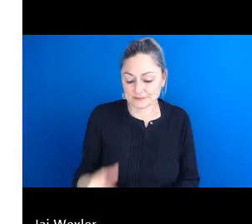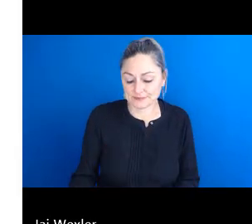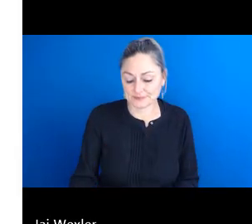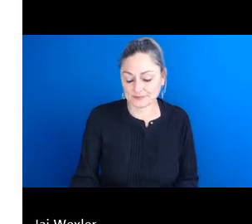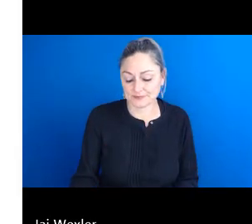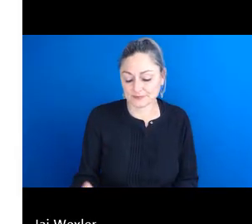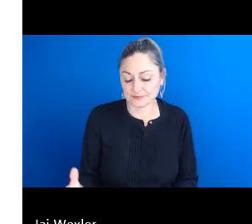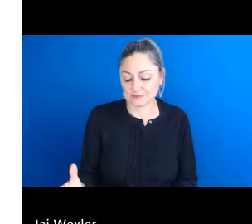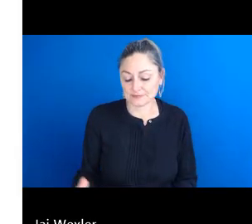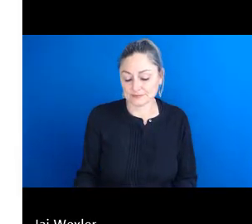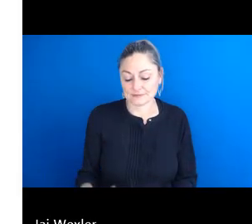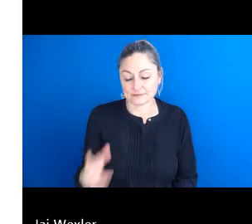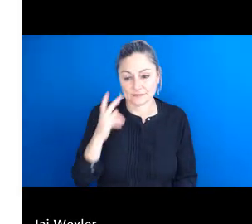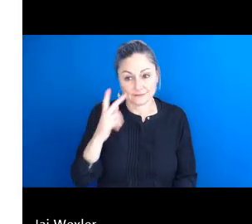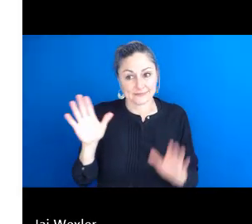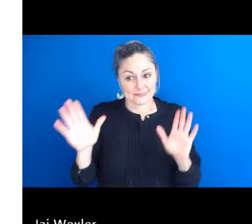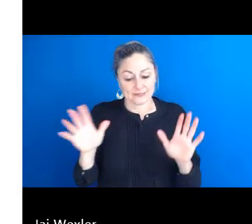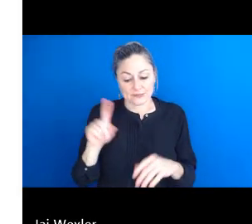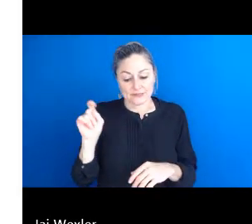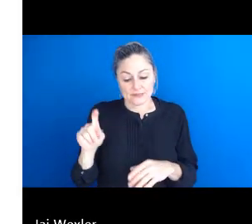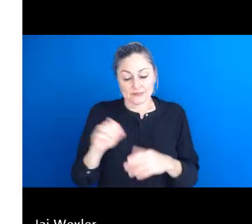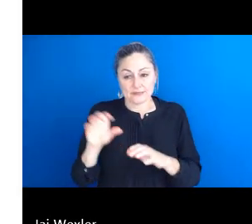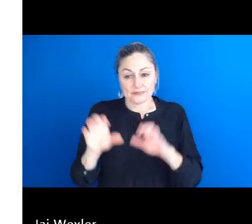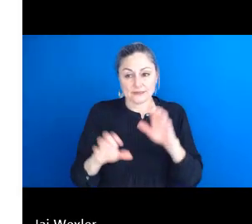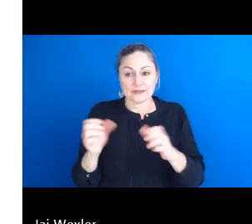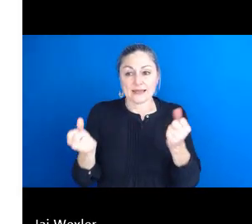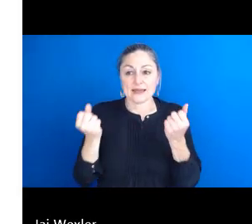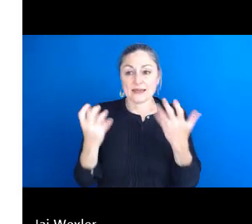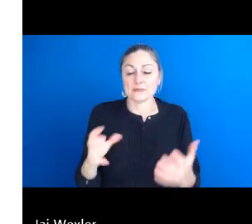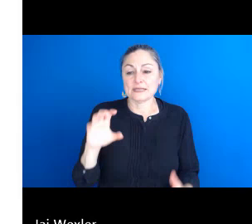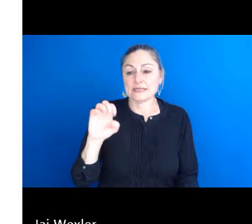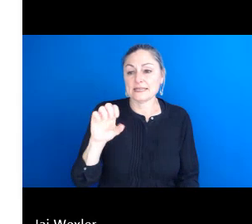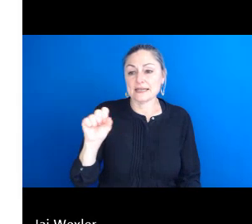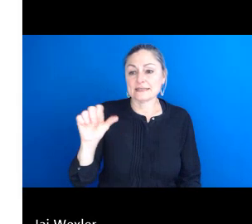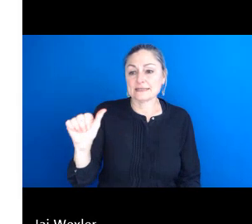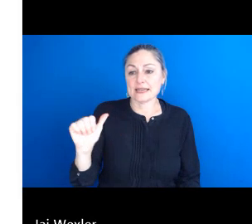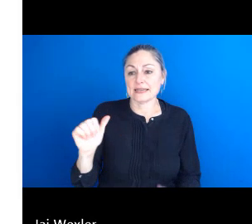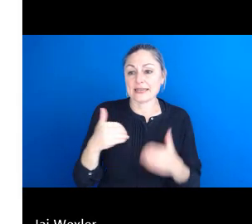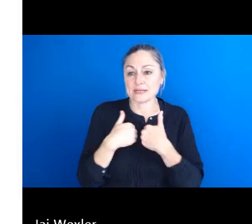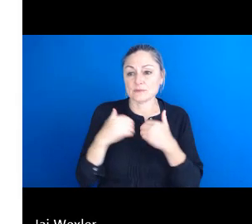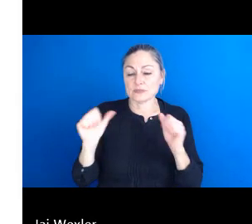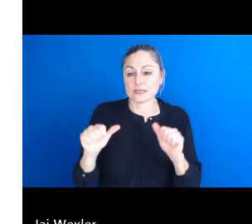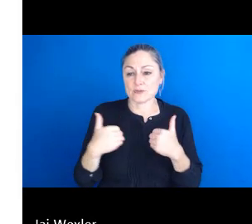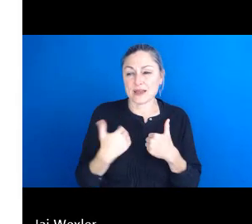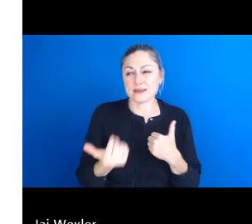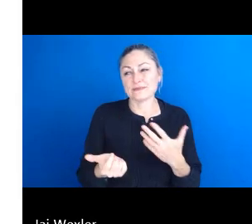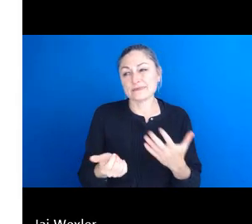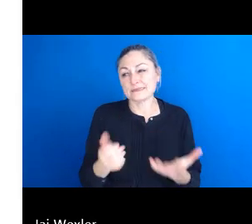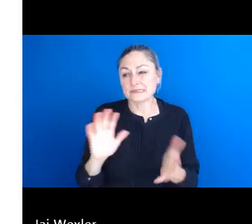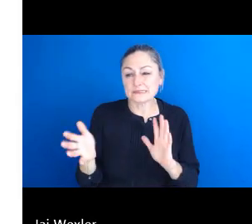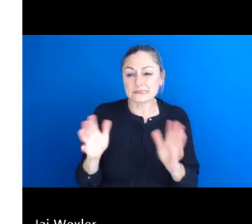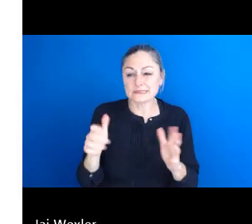Oh, I'm seeing a great question in the chat about how many ESA animals you are permitted. There isn't a